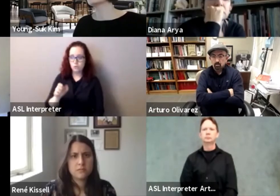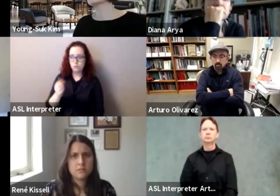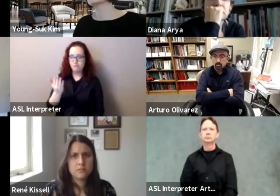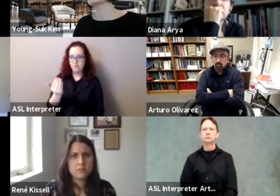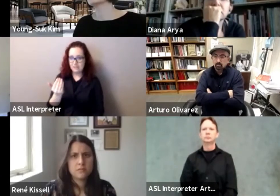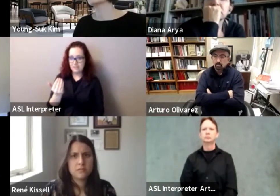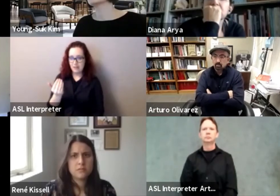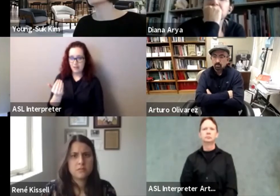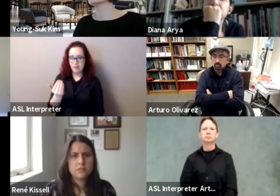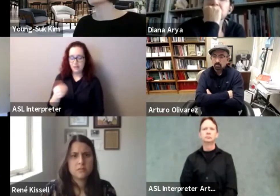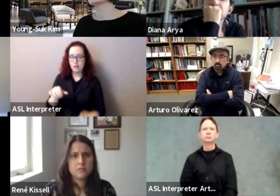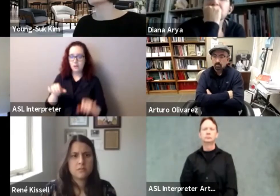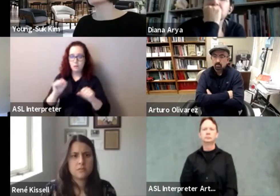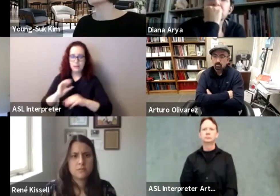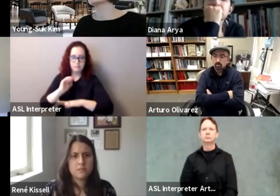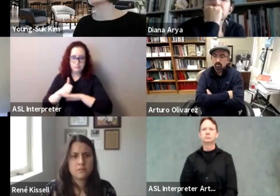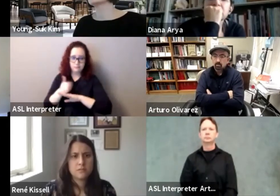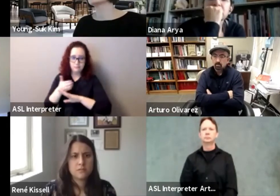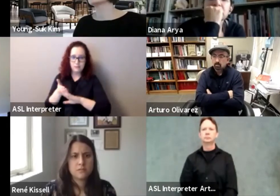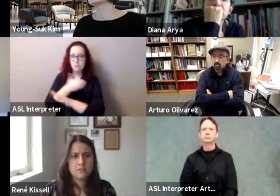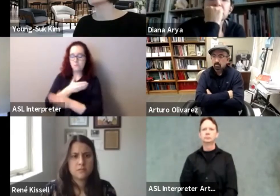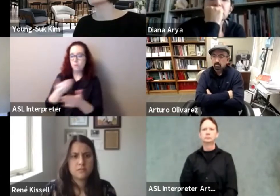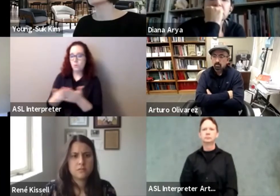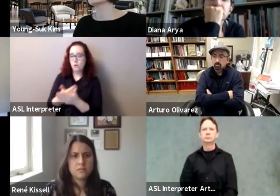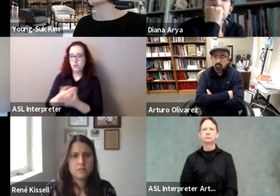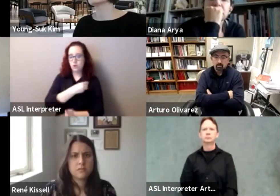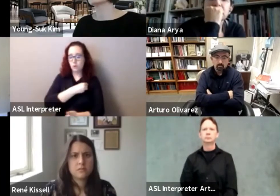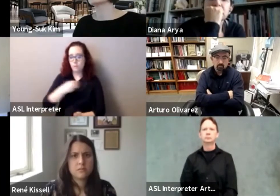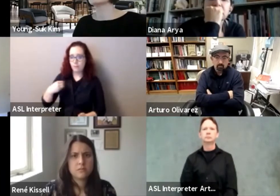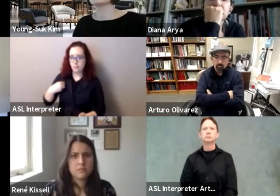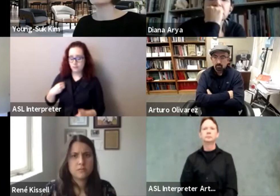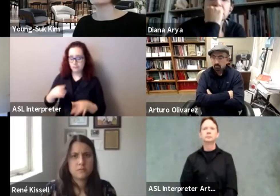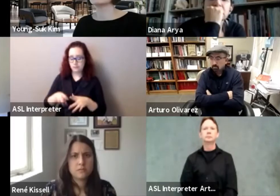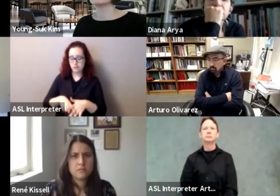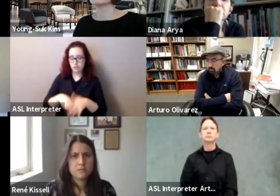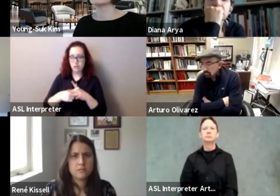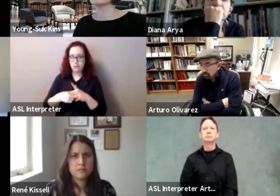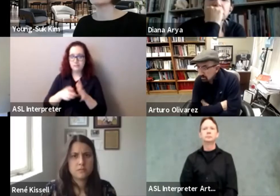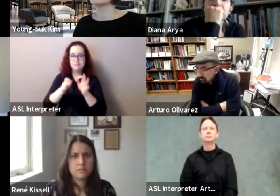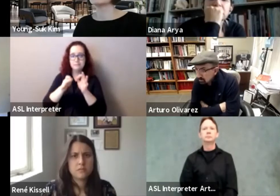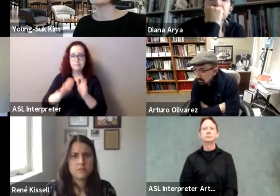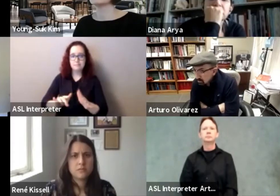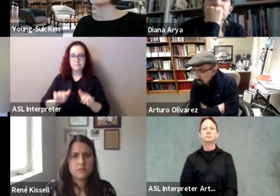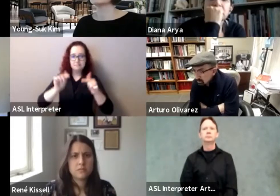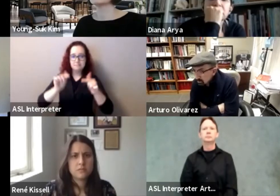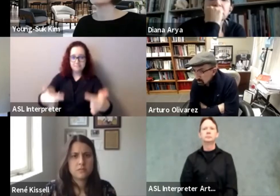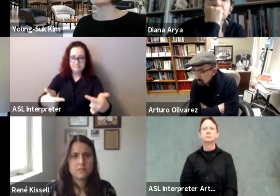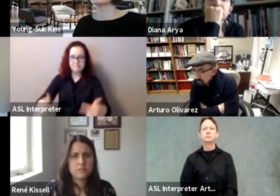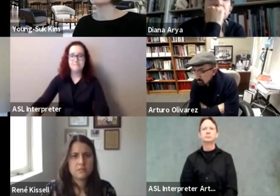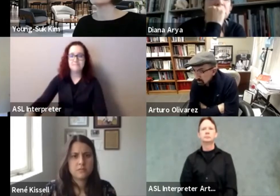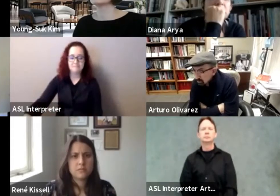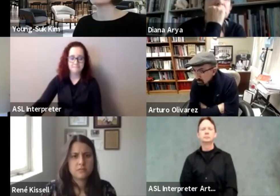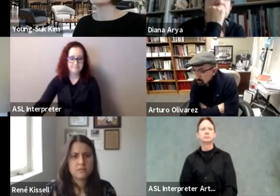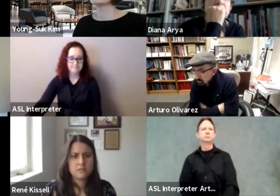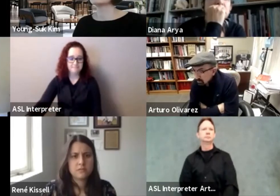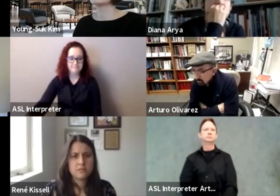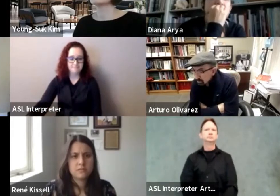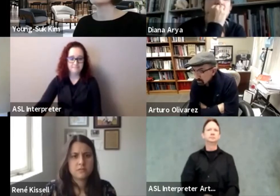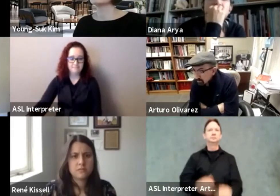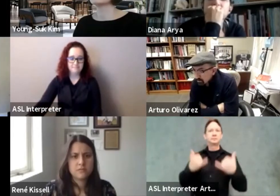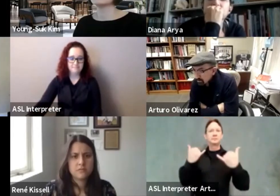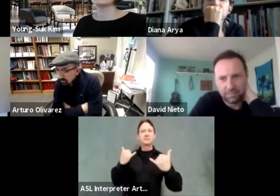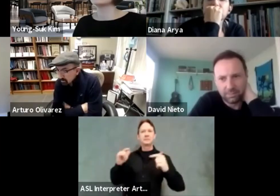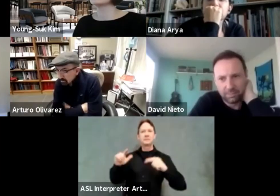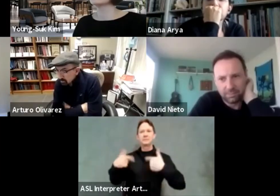that in place before the new membership year opens on October 1. And that is it. I will turn it to Kathy. Thank